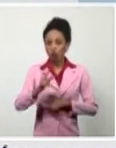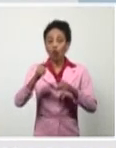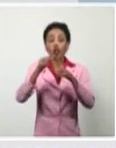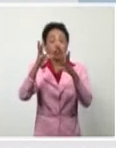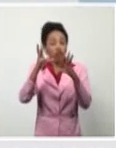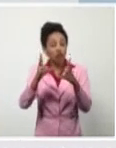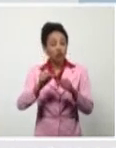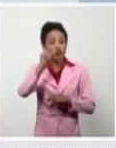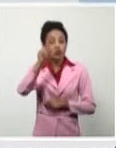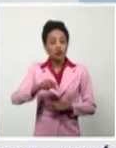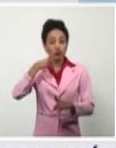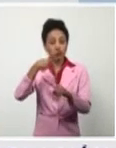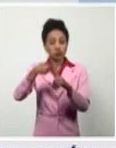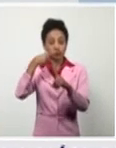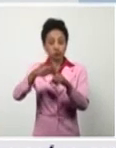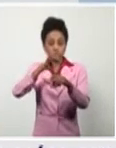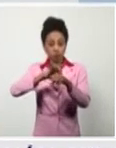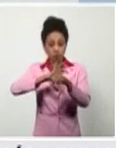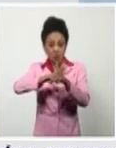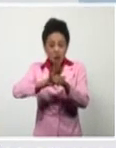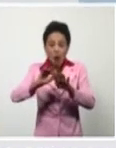46.94% of the total cases of the world,